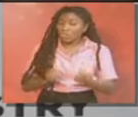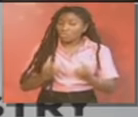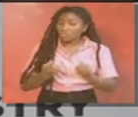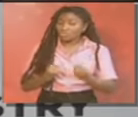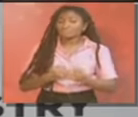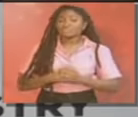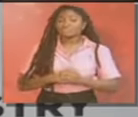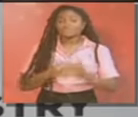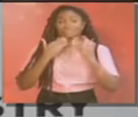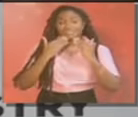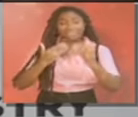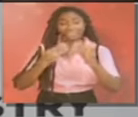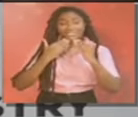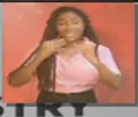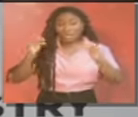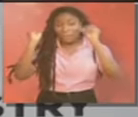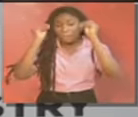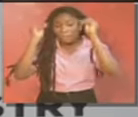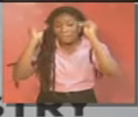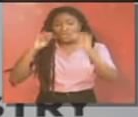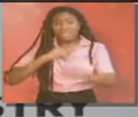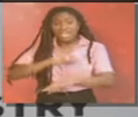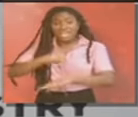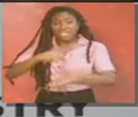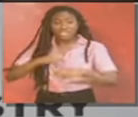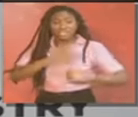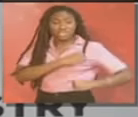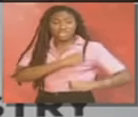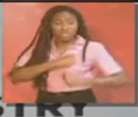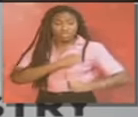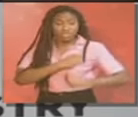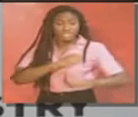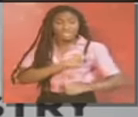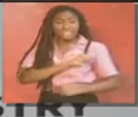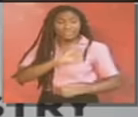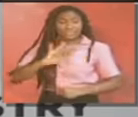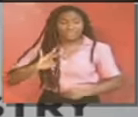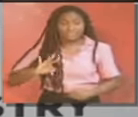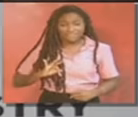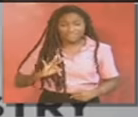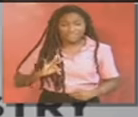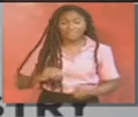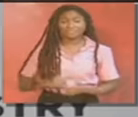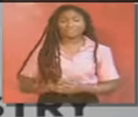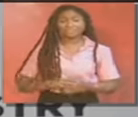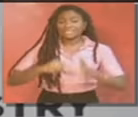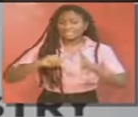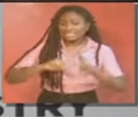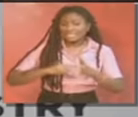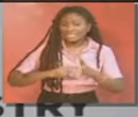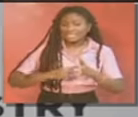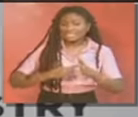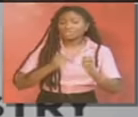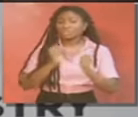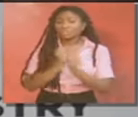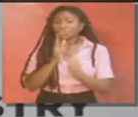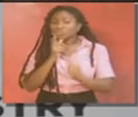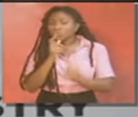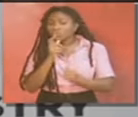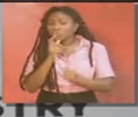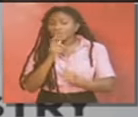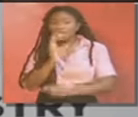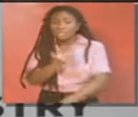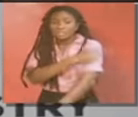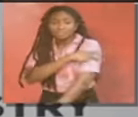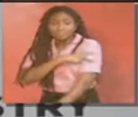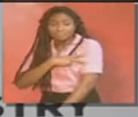efforts of the Ministry of National Security staff, starting with the exemption desk, the Trinidad and Tobago Defense